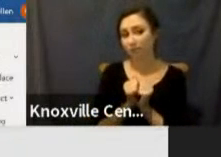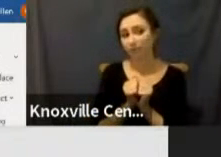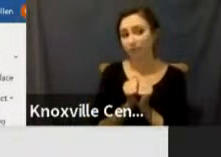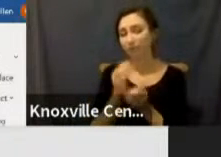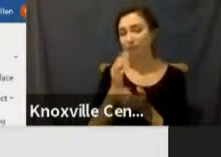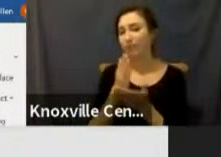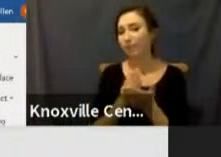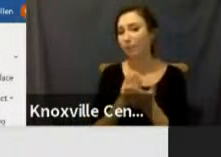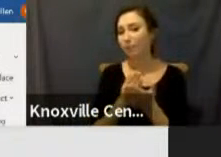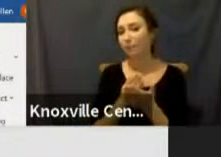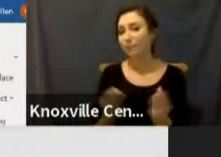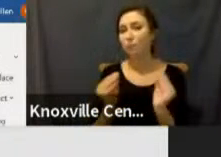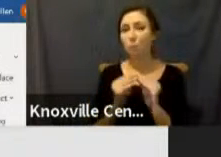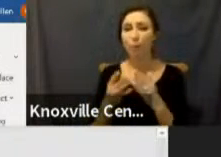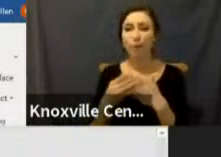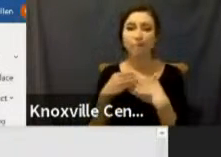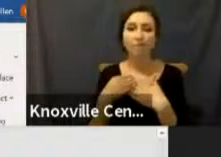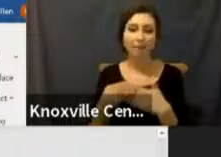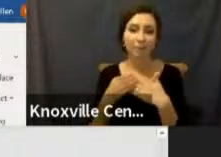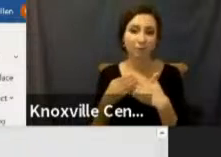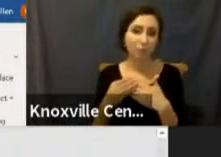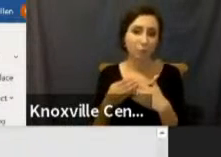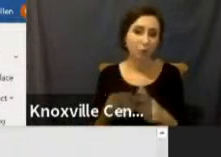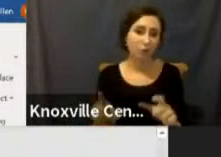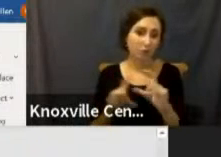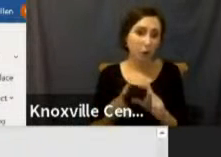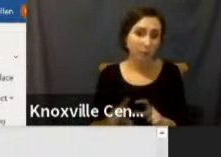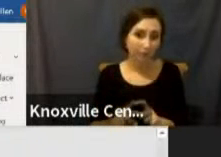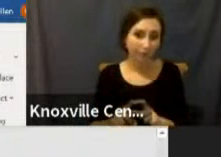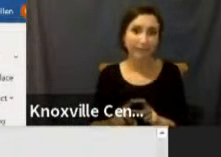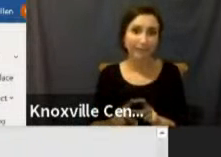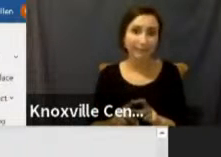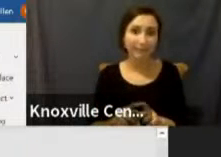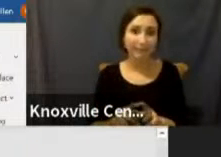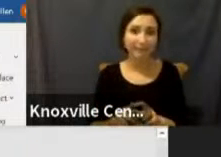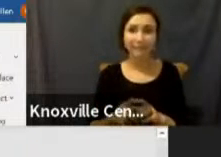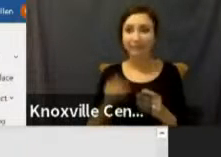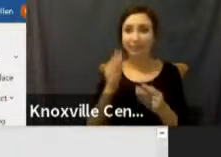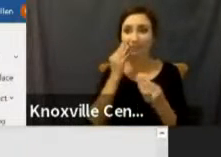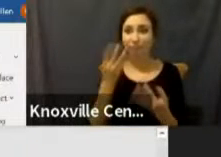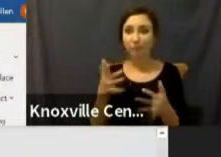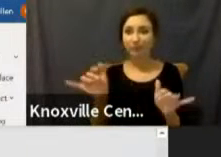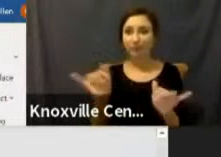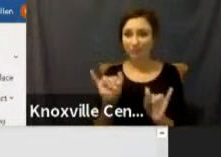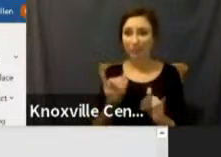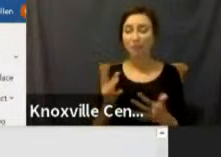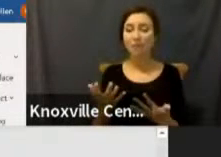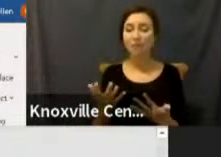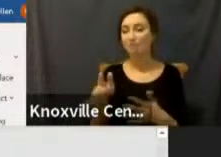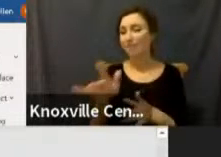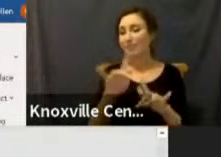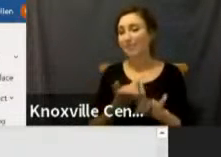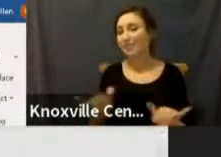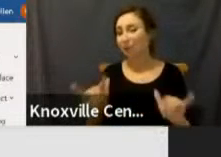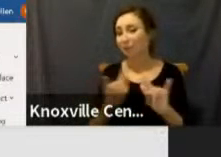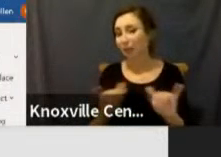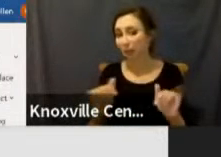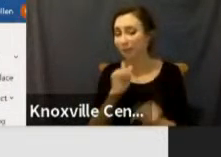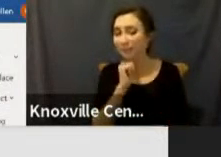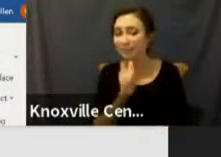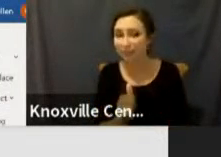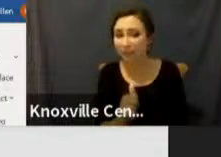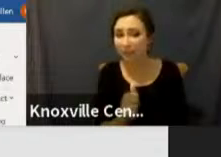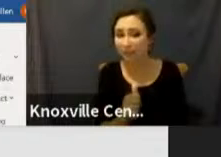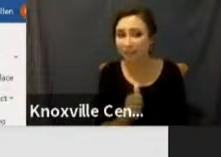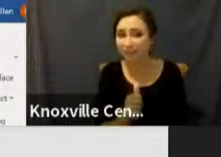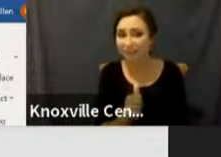of more flexible verbiage where it gets the point across. At the same time, it is not,